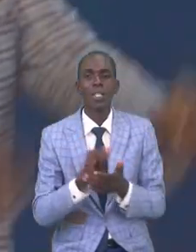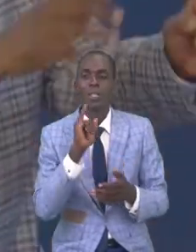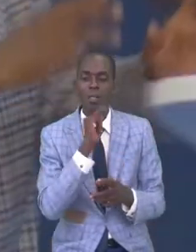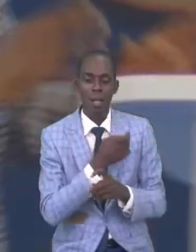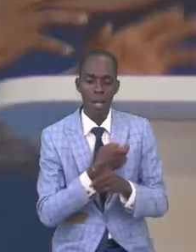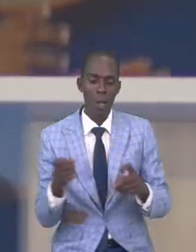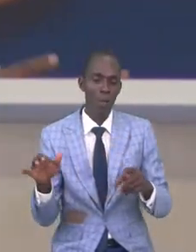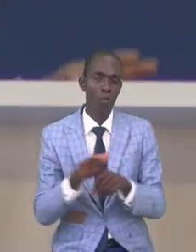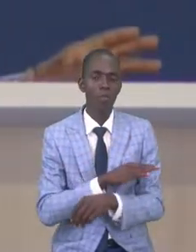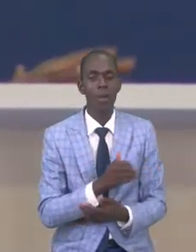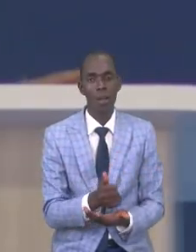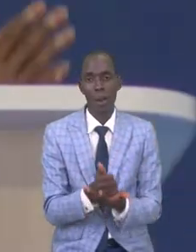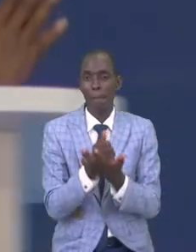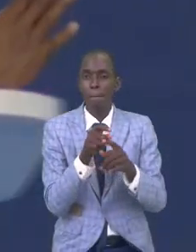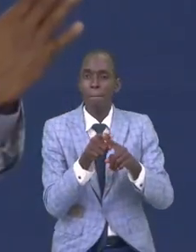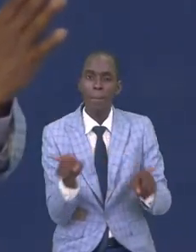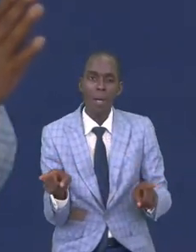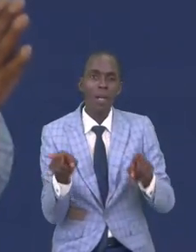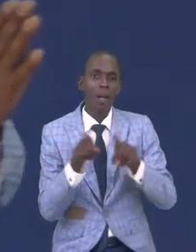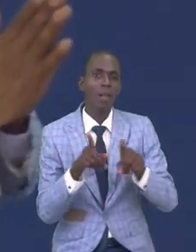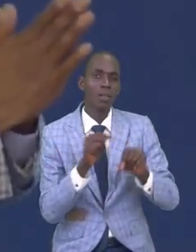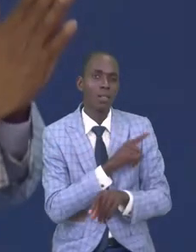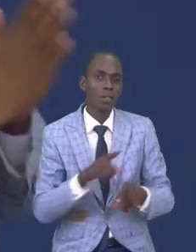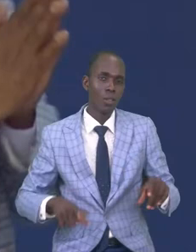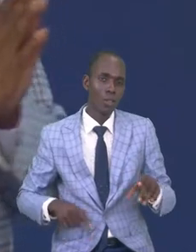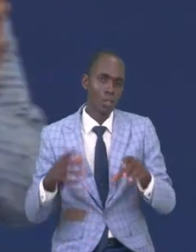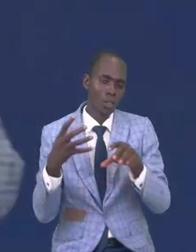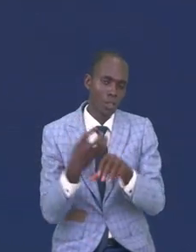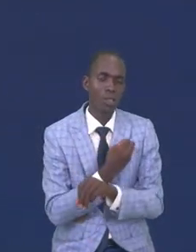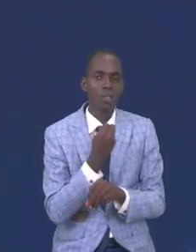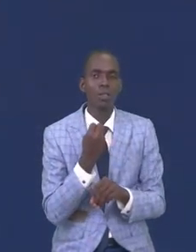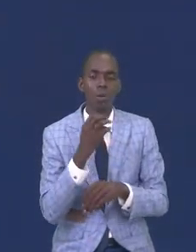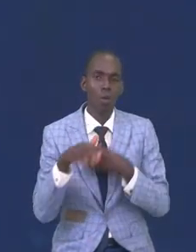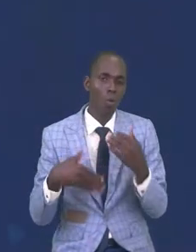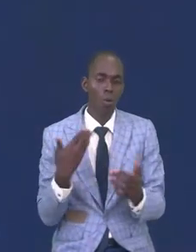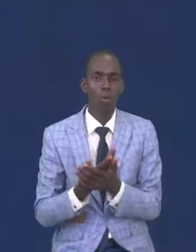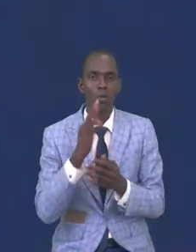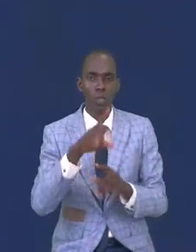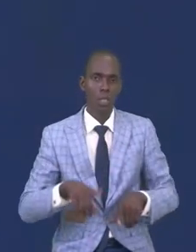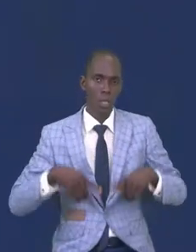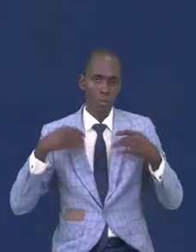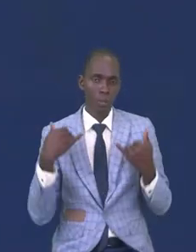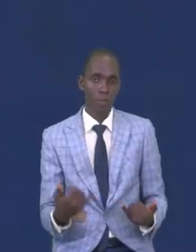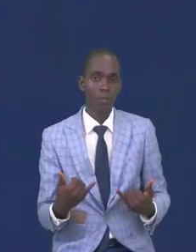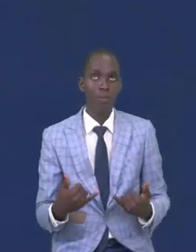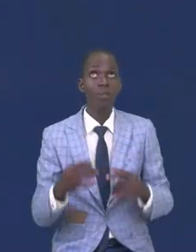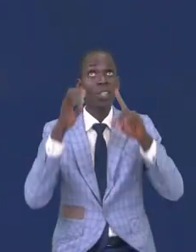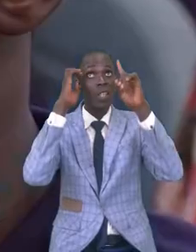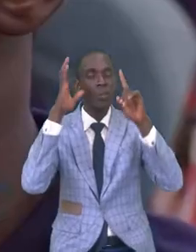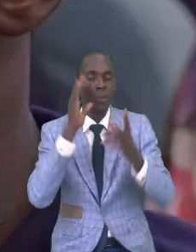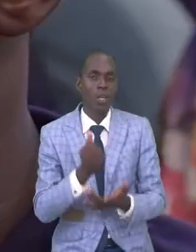help. But as the Lord takes hold of your life today, he will help